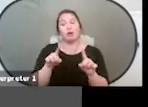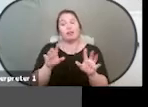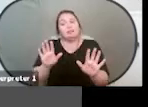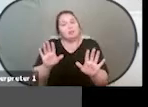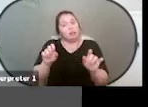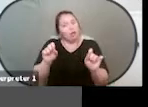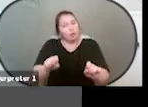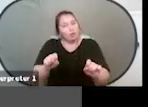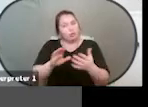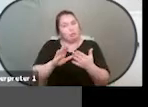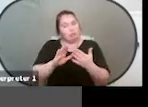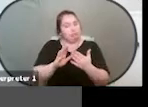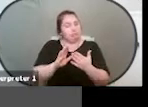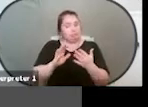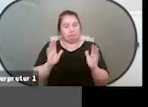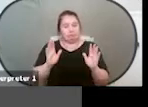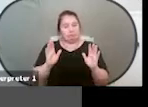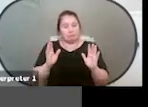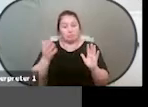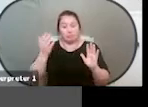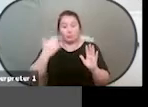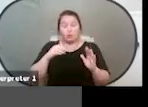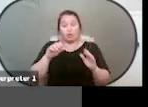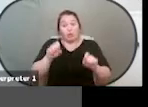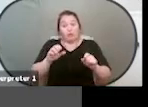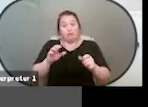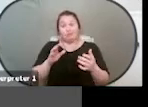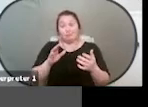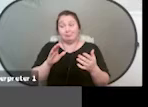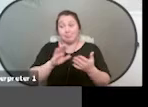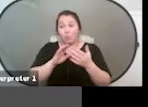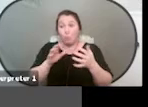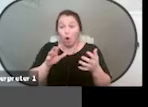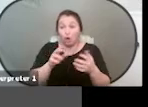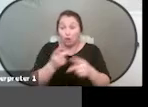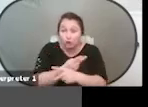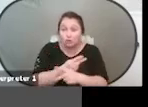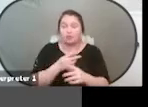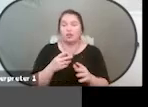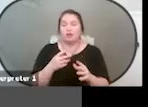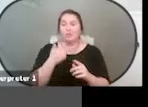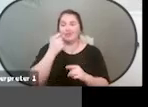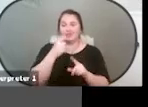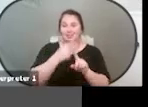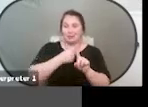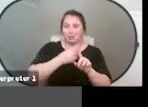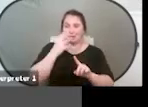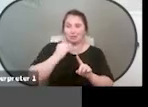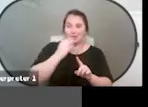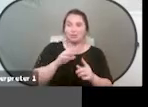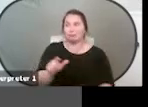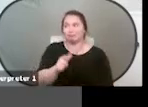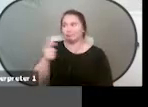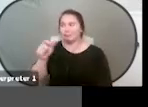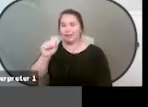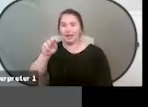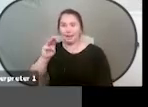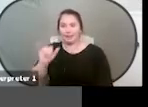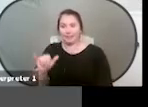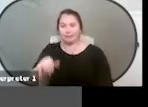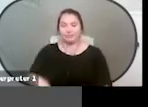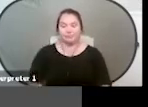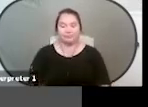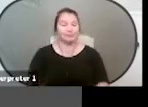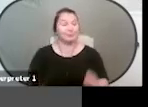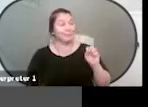worse under the extreme temperatures that we experienced. So thank you. All right, Amy, I'm going to pass it back to you.